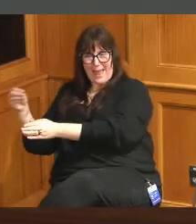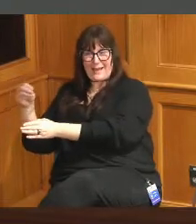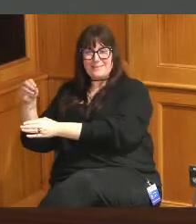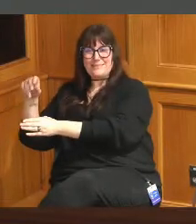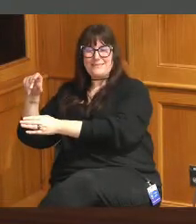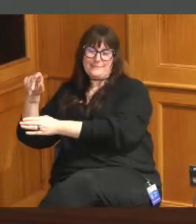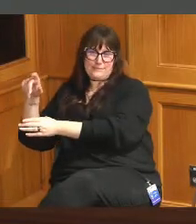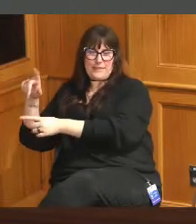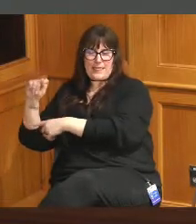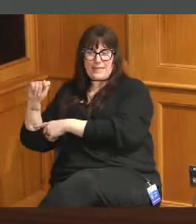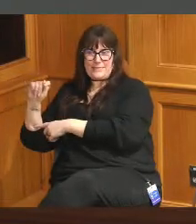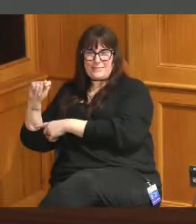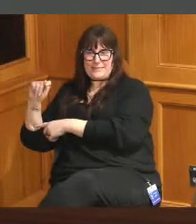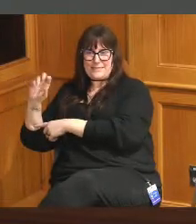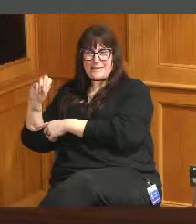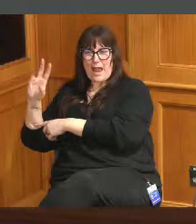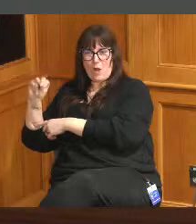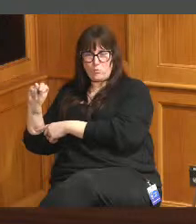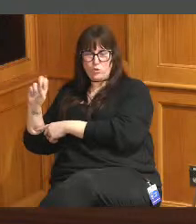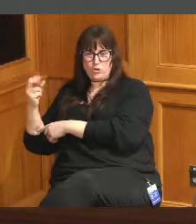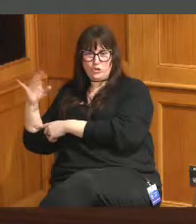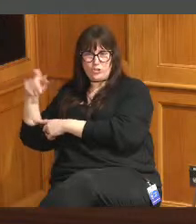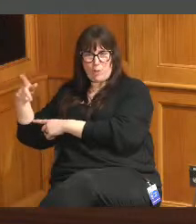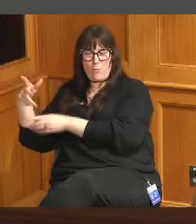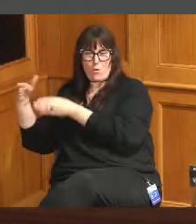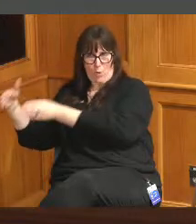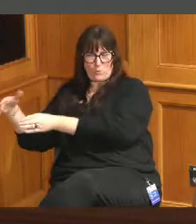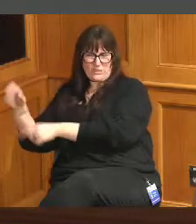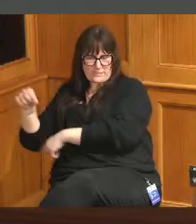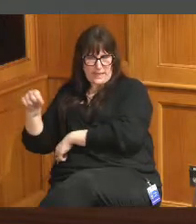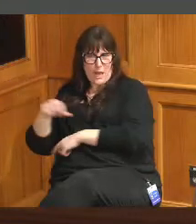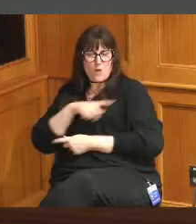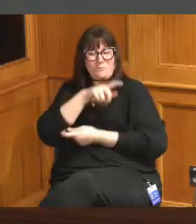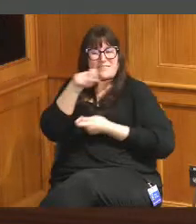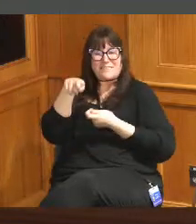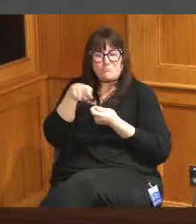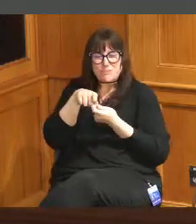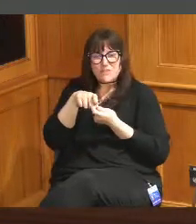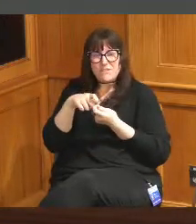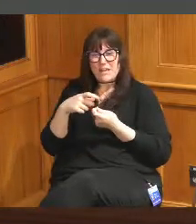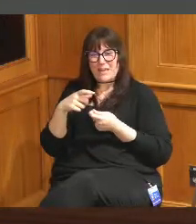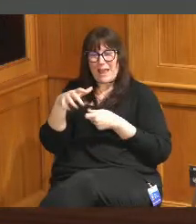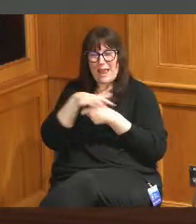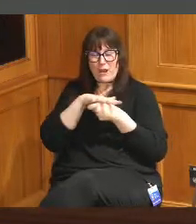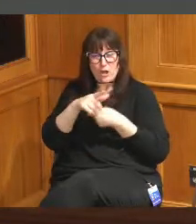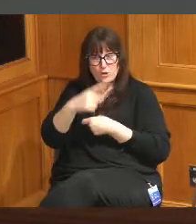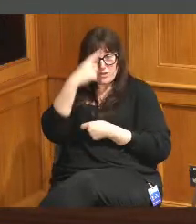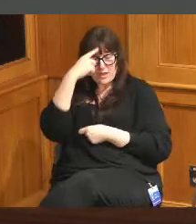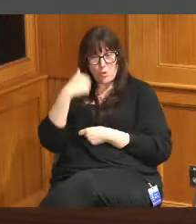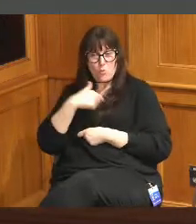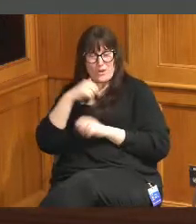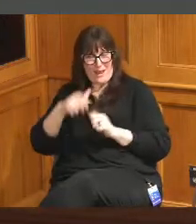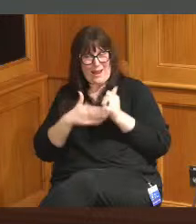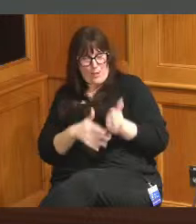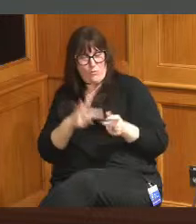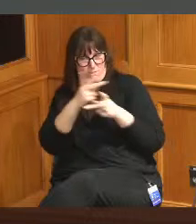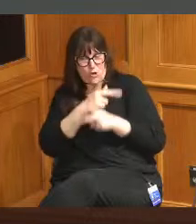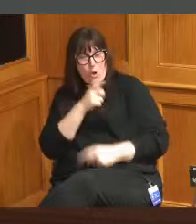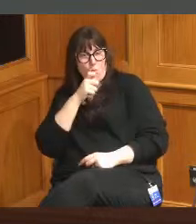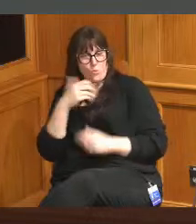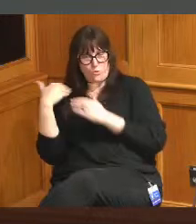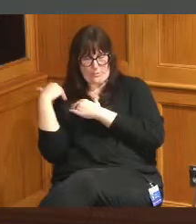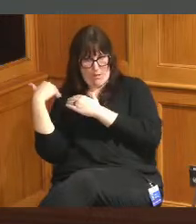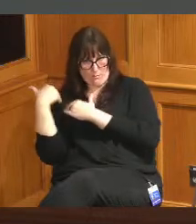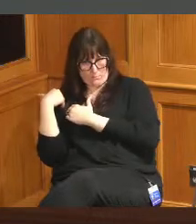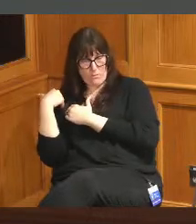municipal or township roads. So if there's a specific one that you're thinking of, we can help you figure out the responsibility